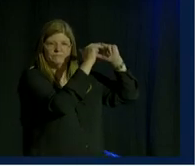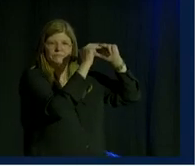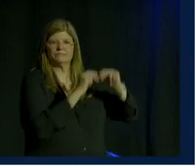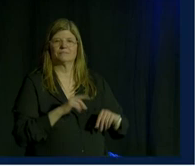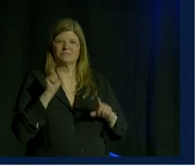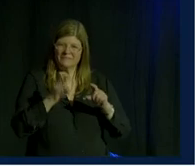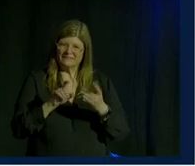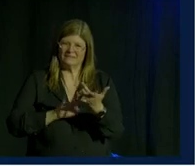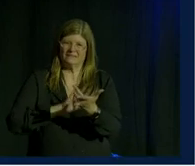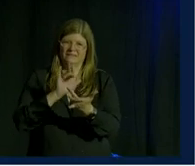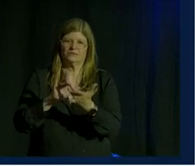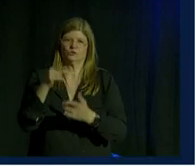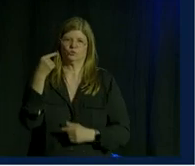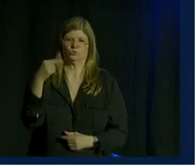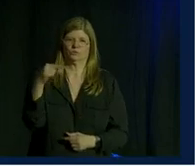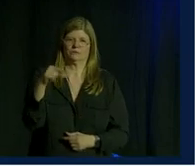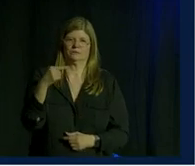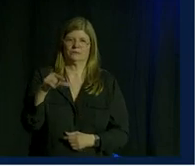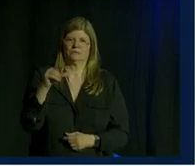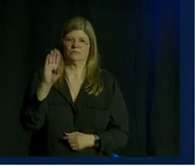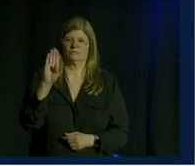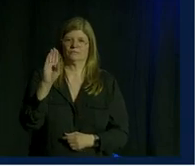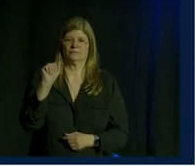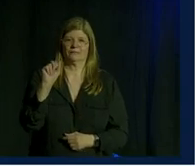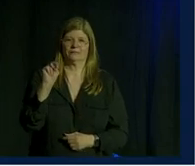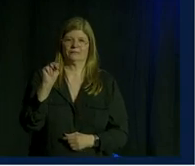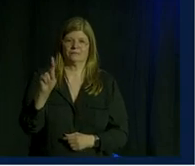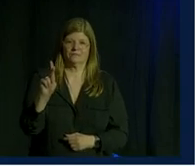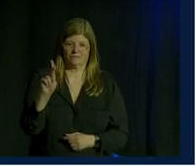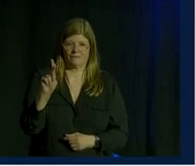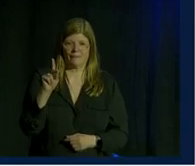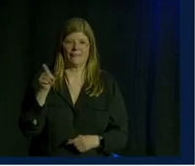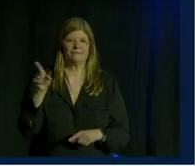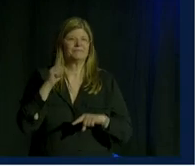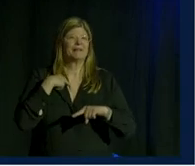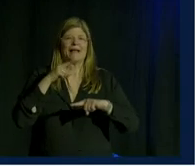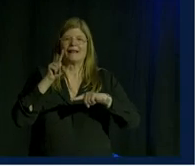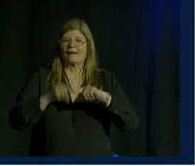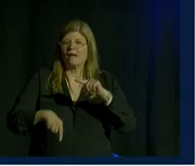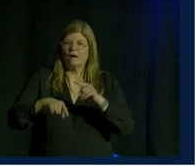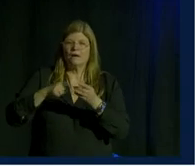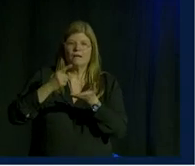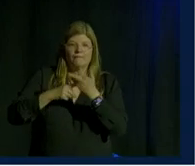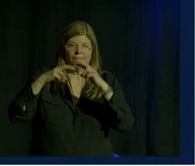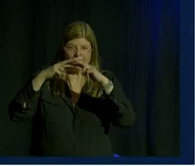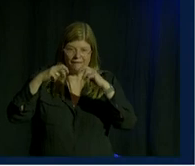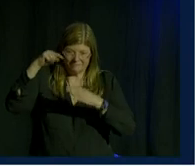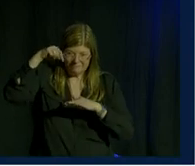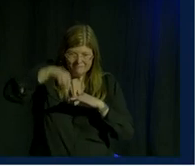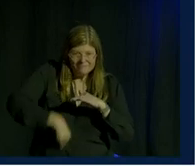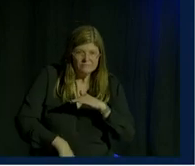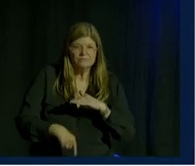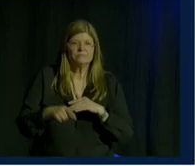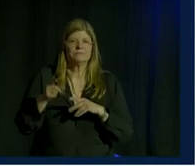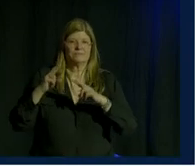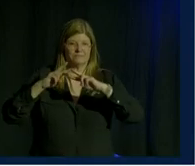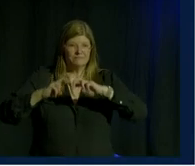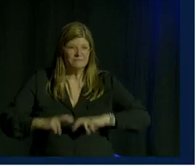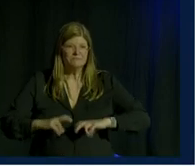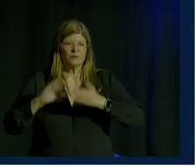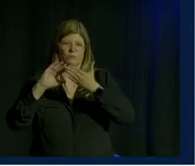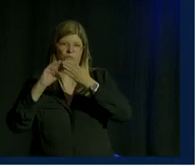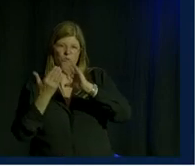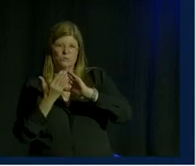already. Additionally out there, I'm not going to be able to go into these today, but we have property assessed clean energy, which many are probably very familiar with. There's this DC Sustainable